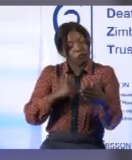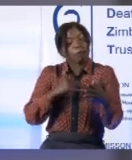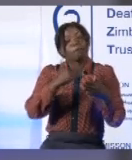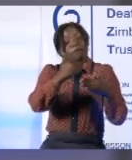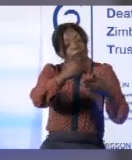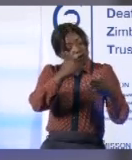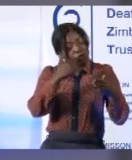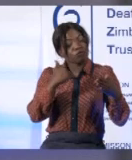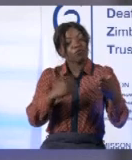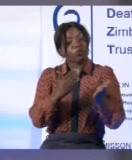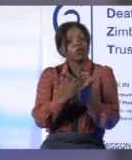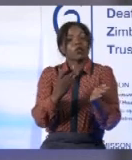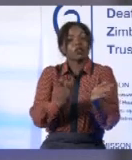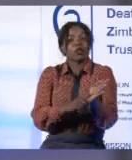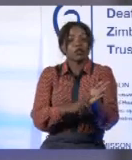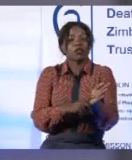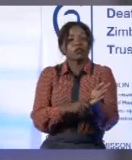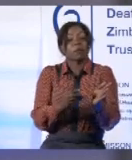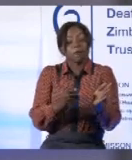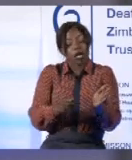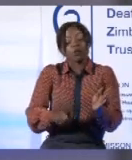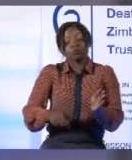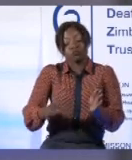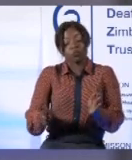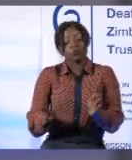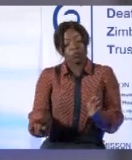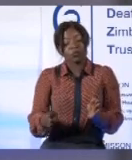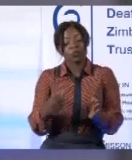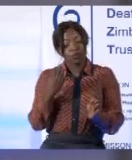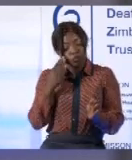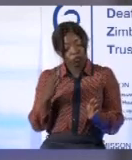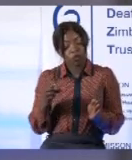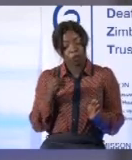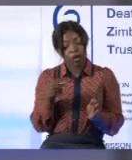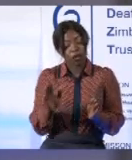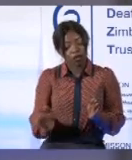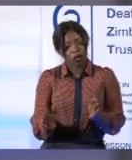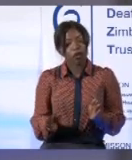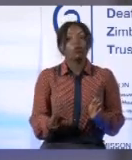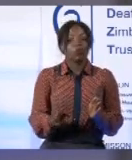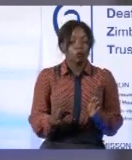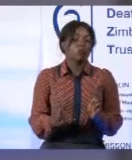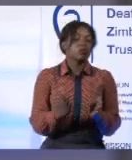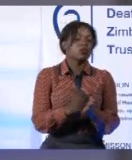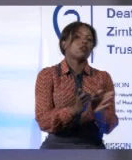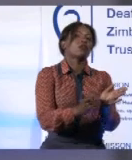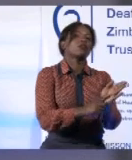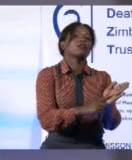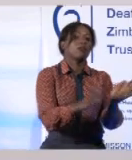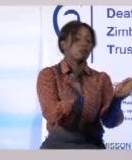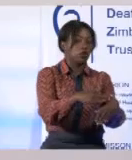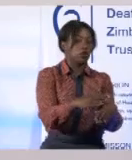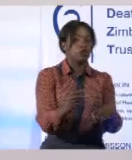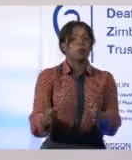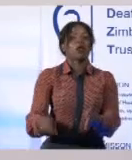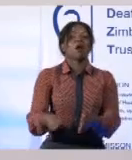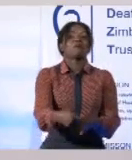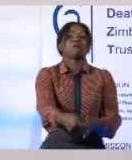itashwa mneda kuita ipapo, nda garaburiza mari ya isuwa pa side. The interest of the other side, so atuda kuita. You